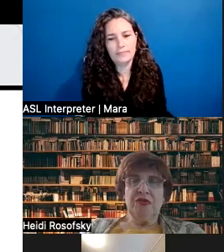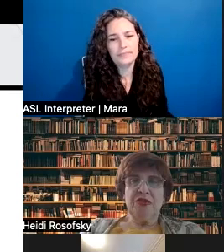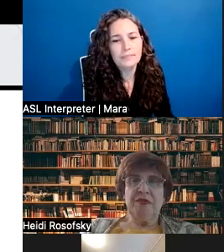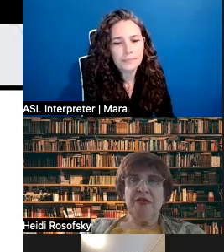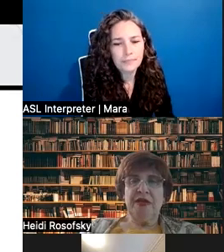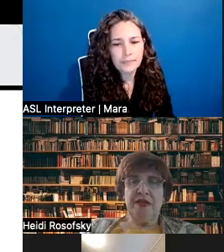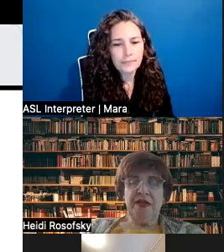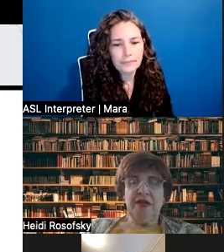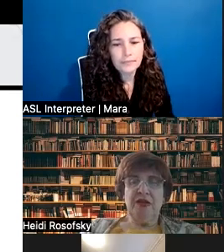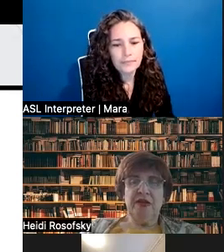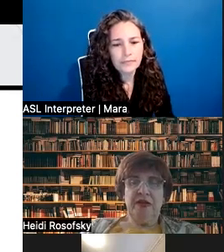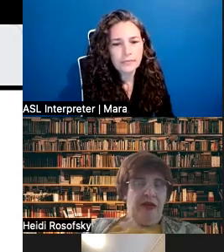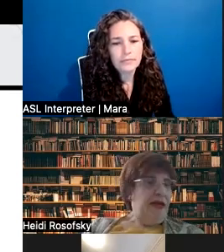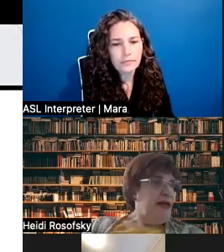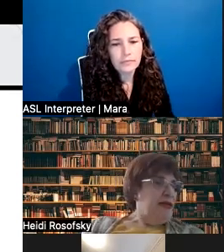other workshop at the end of the year.